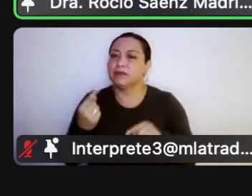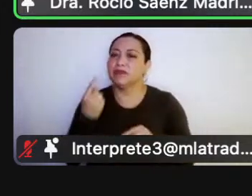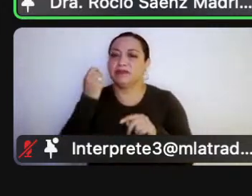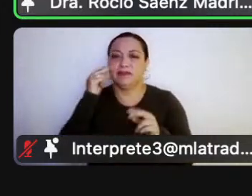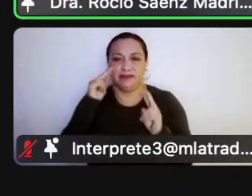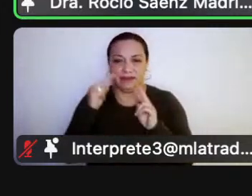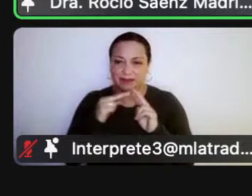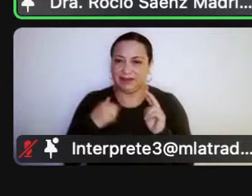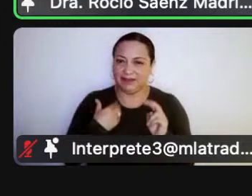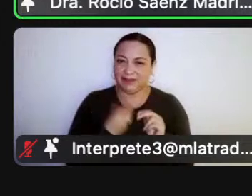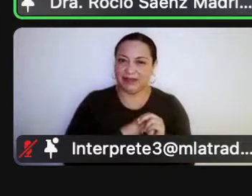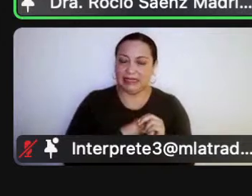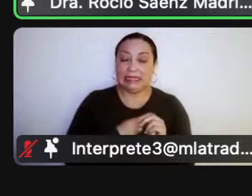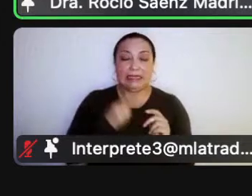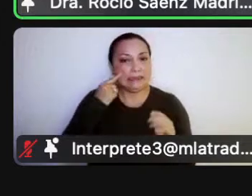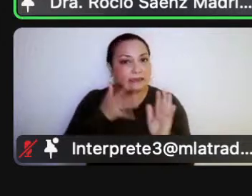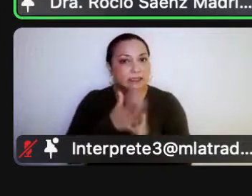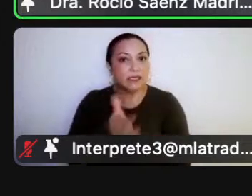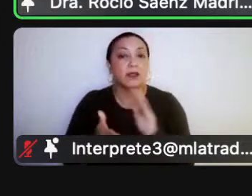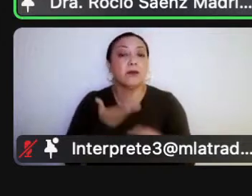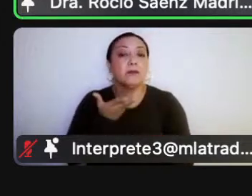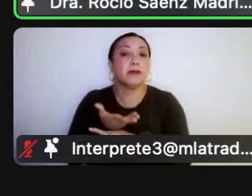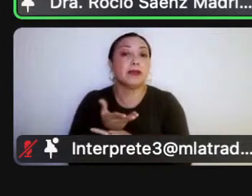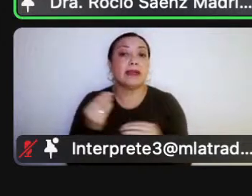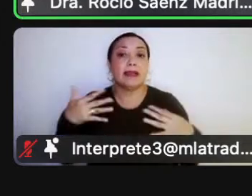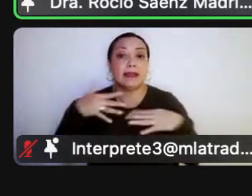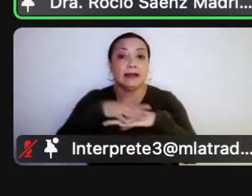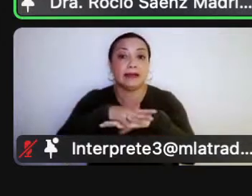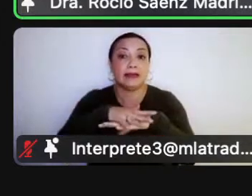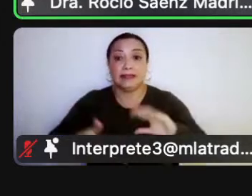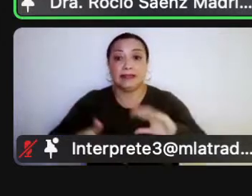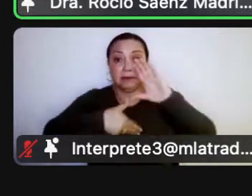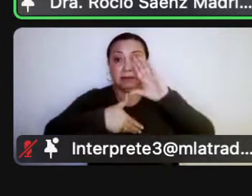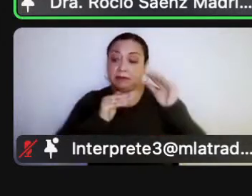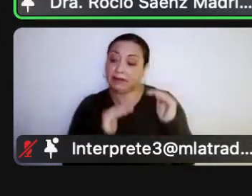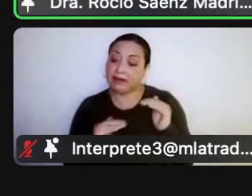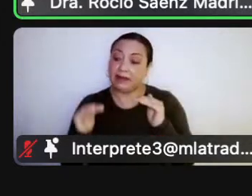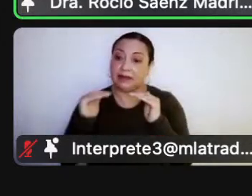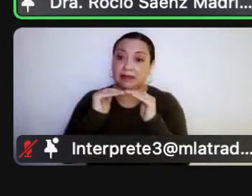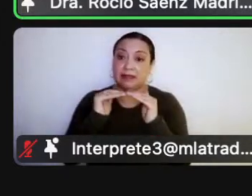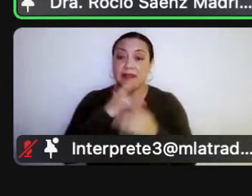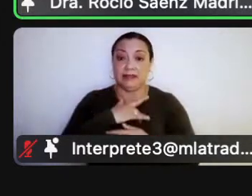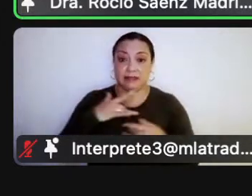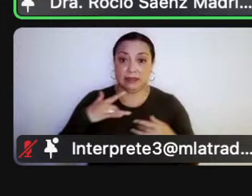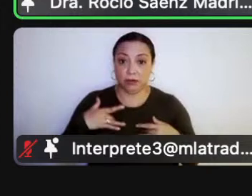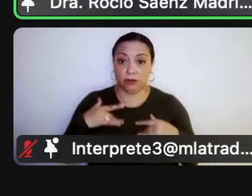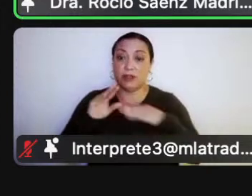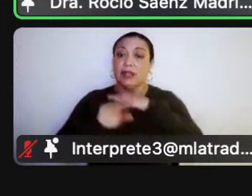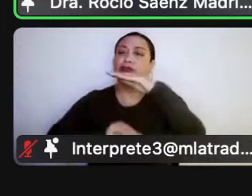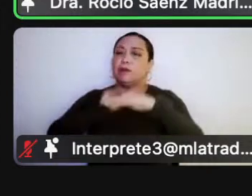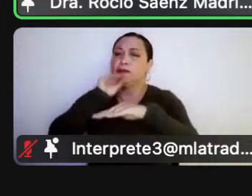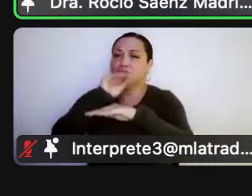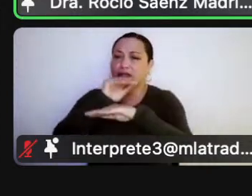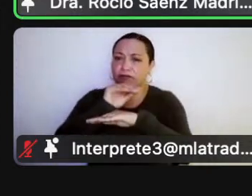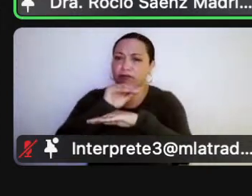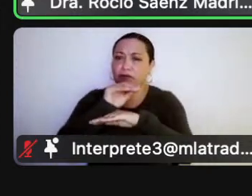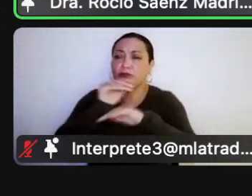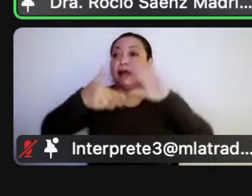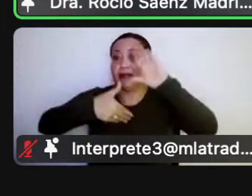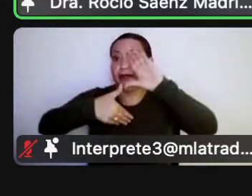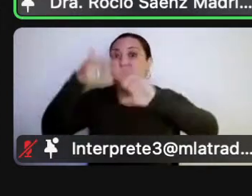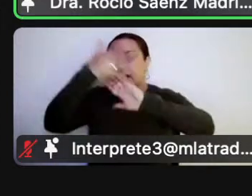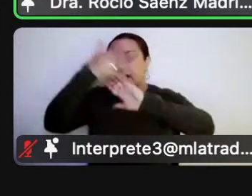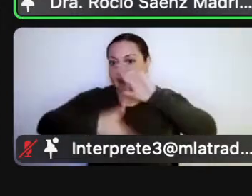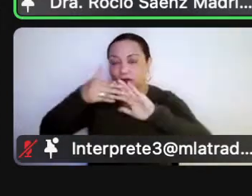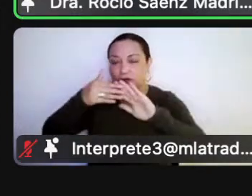Some of those who do not know us, we would like to, that we are a platform, a